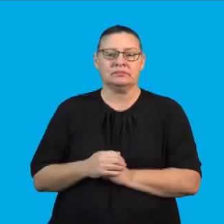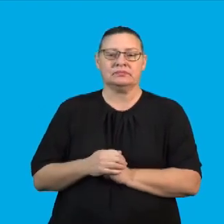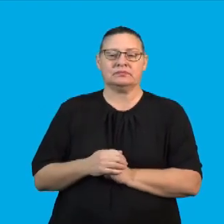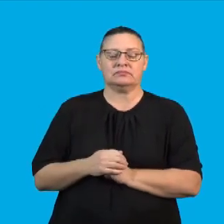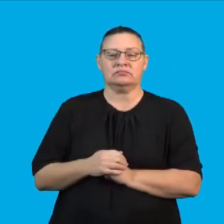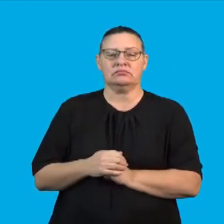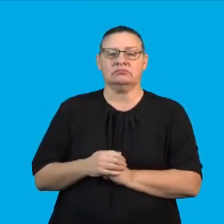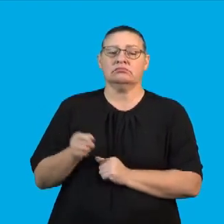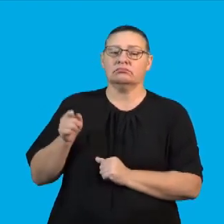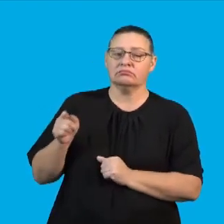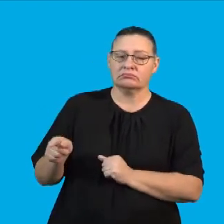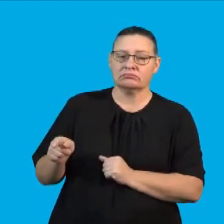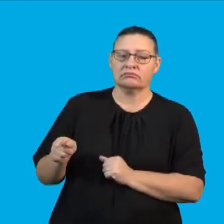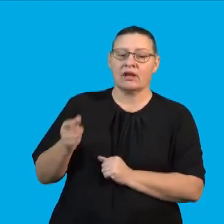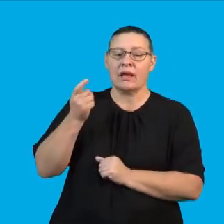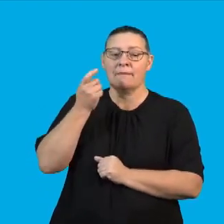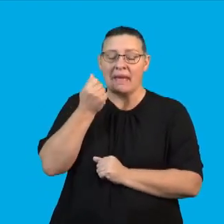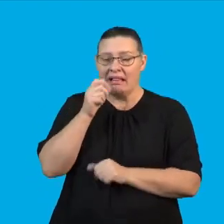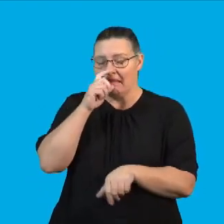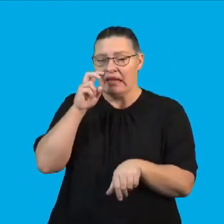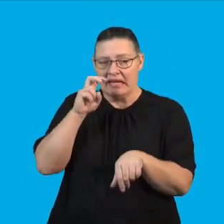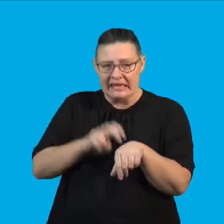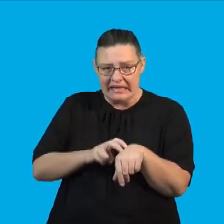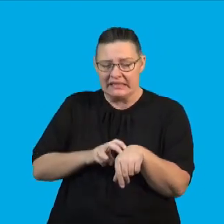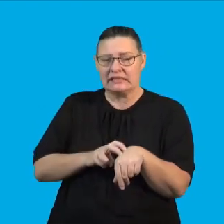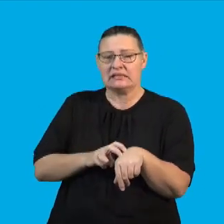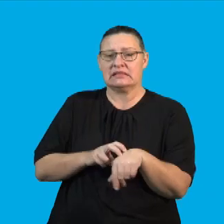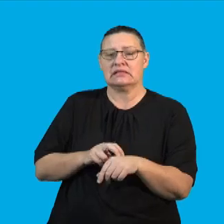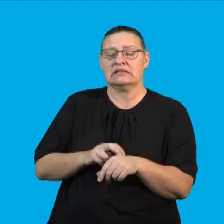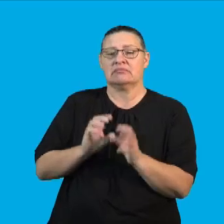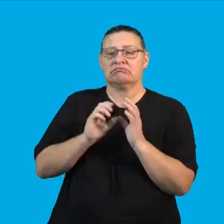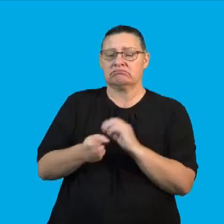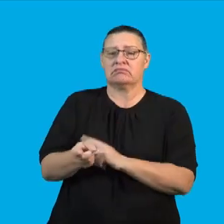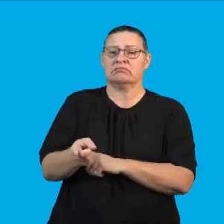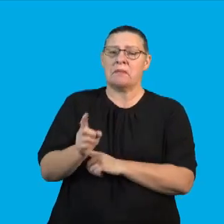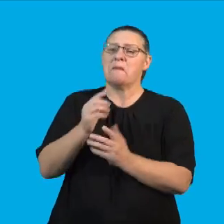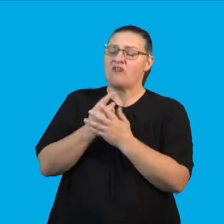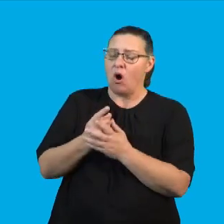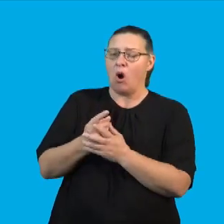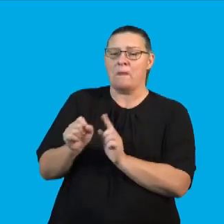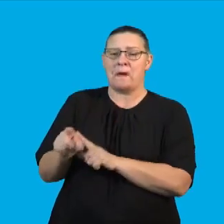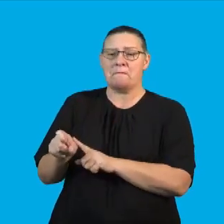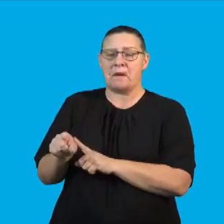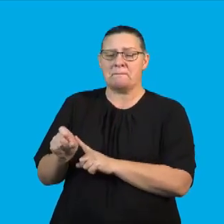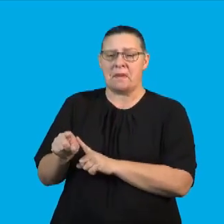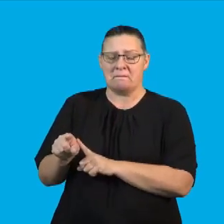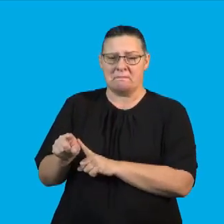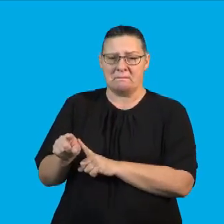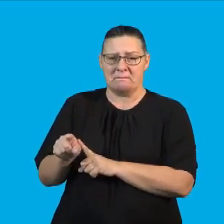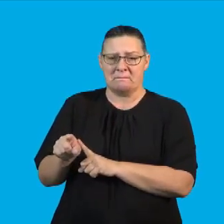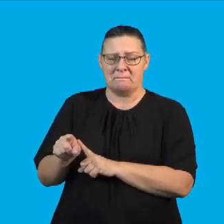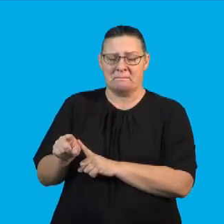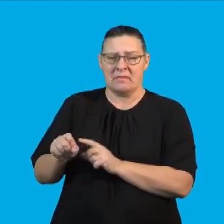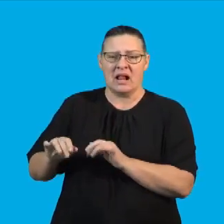problem? Male needs a special organ for transferring sperms. And besides